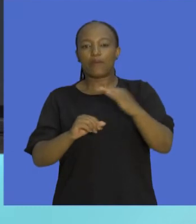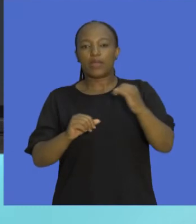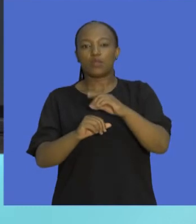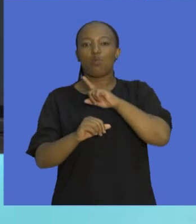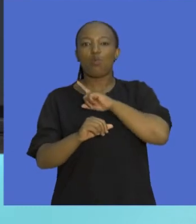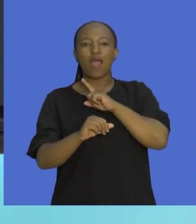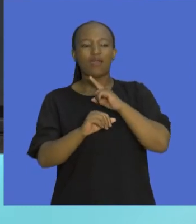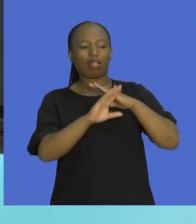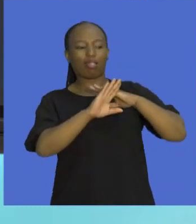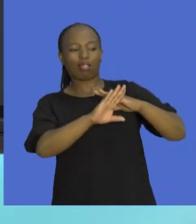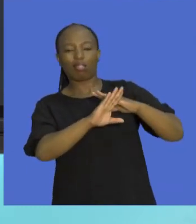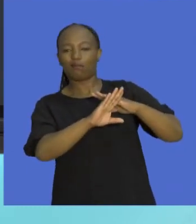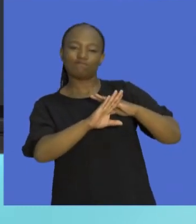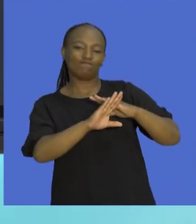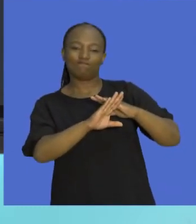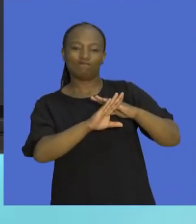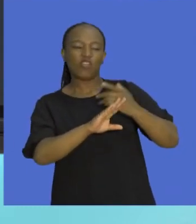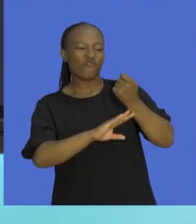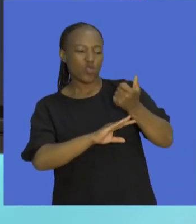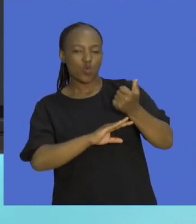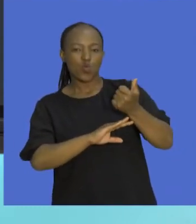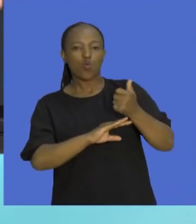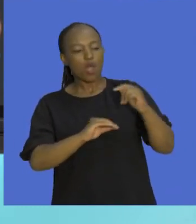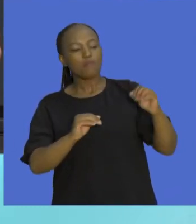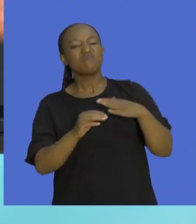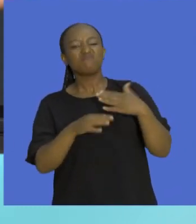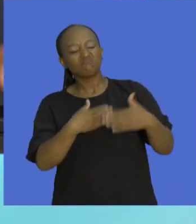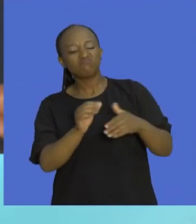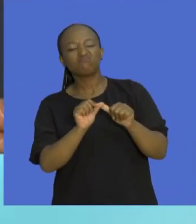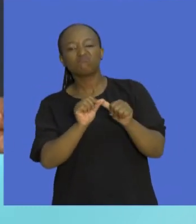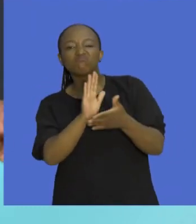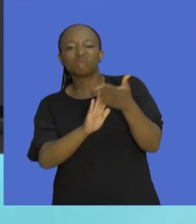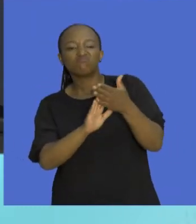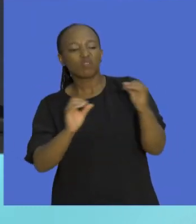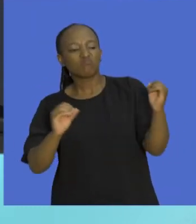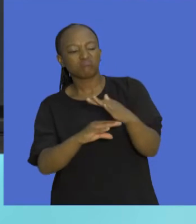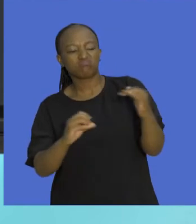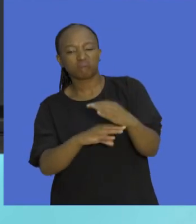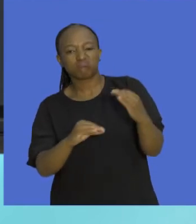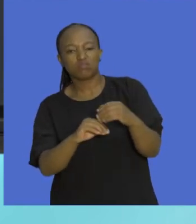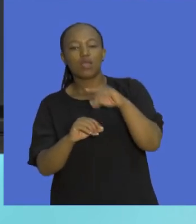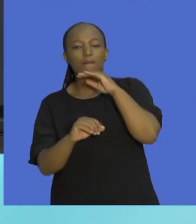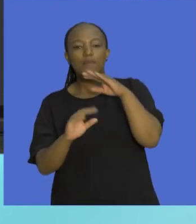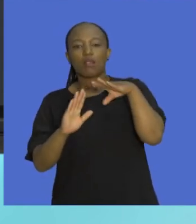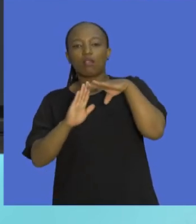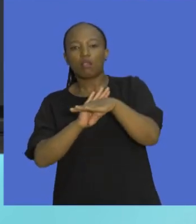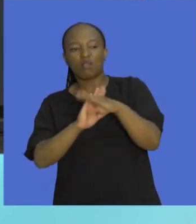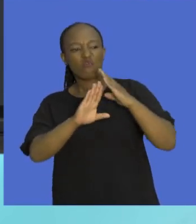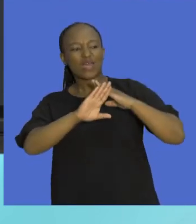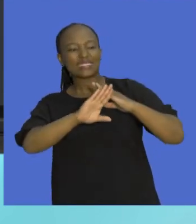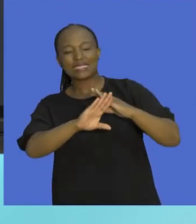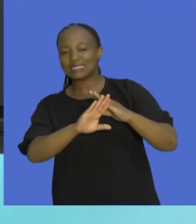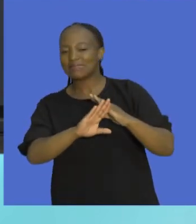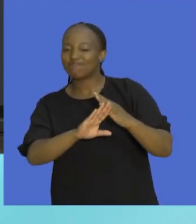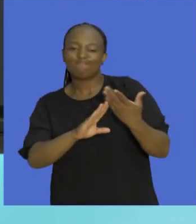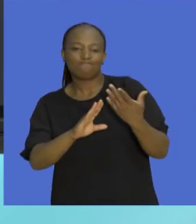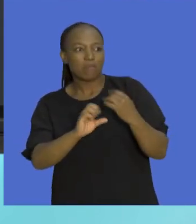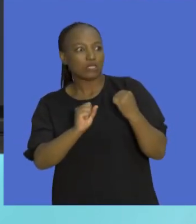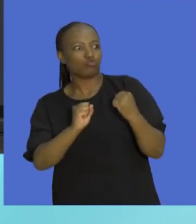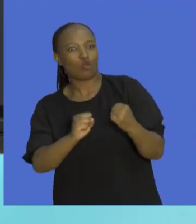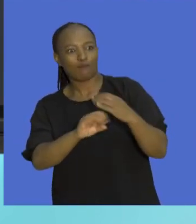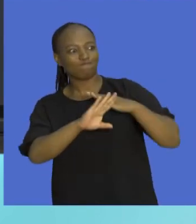in the current because there is lesser opposition to the flow of charge. That effectively decreases the